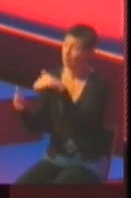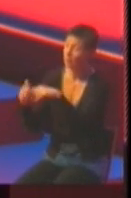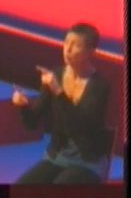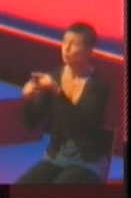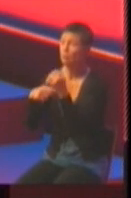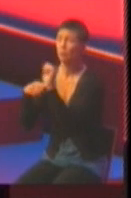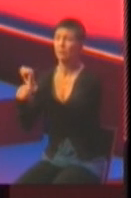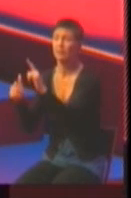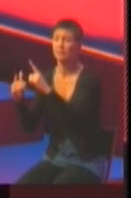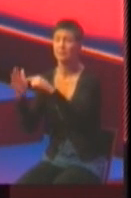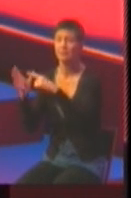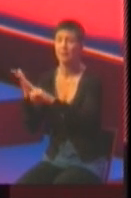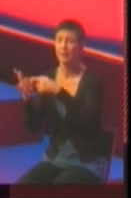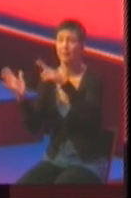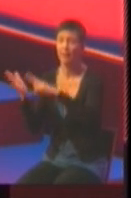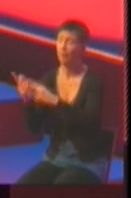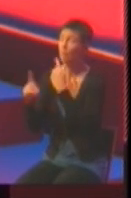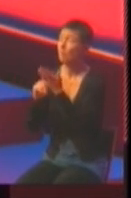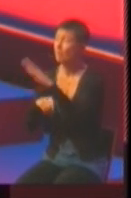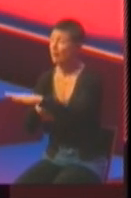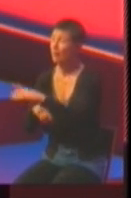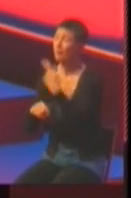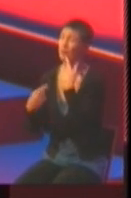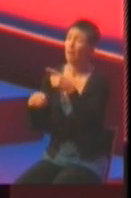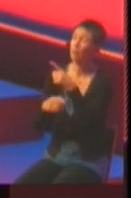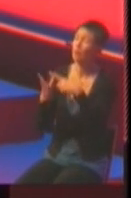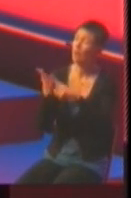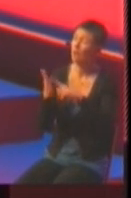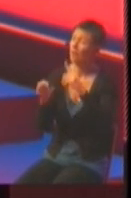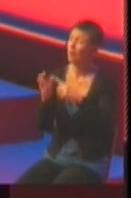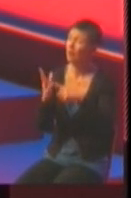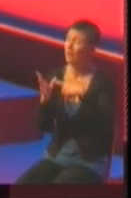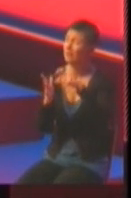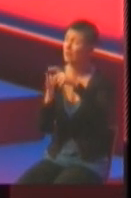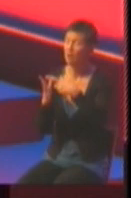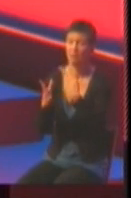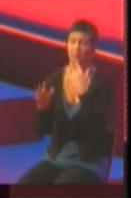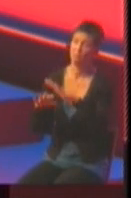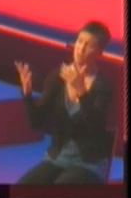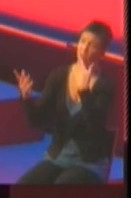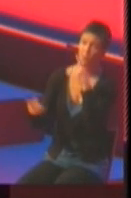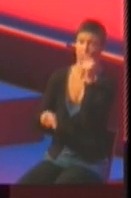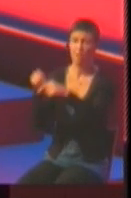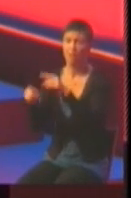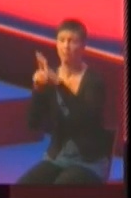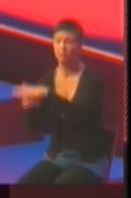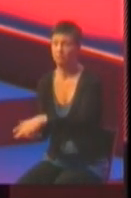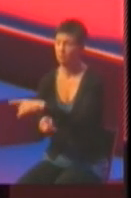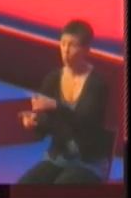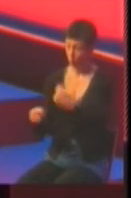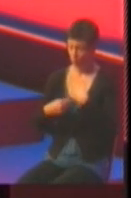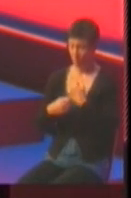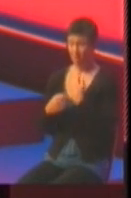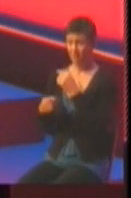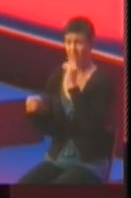Taliban returning and again giving al-Qaeda free rein. We're there to ensure our